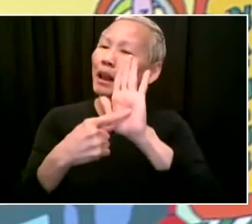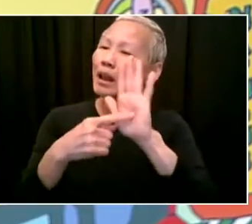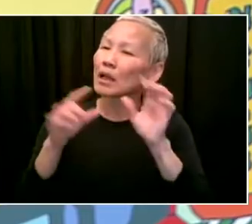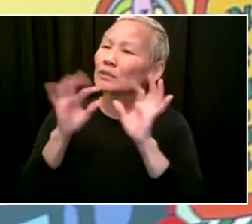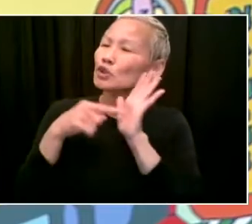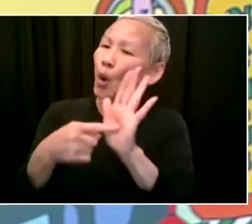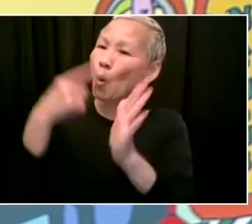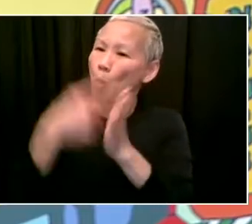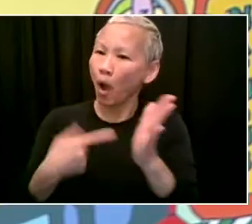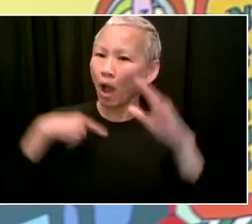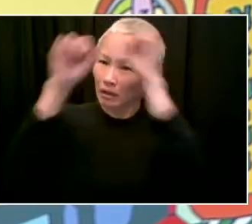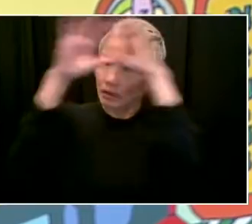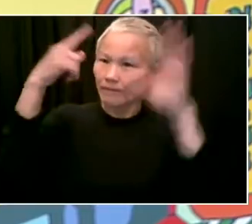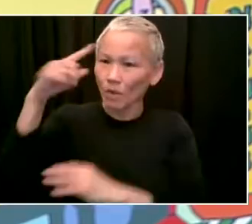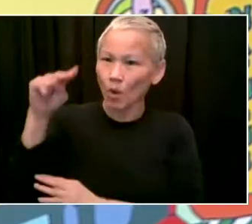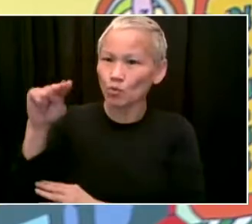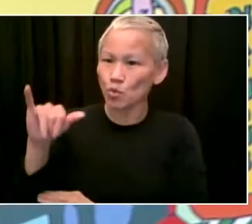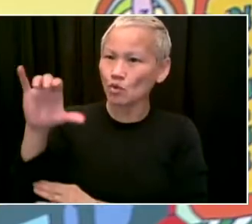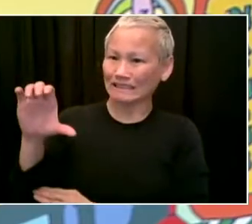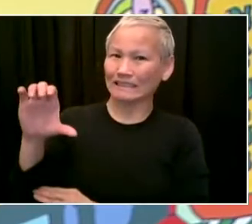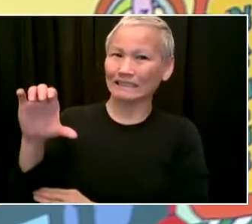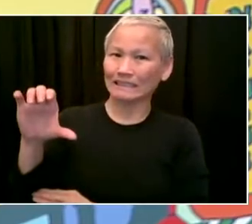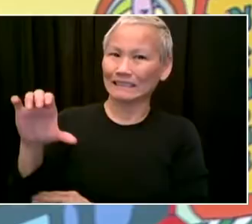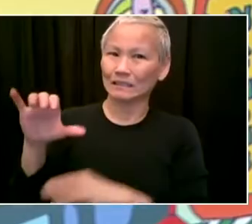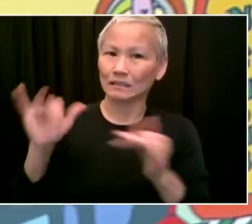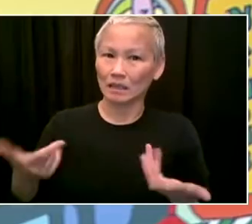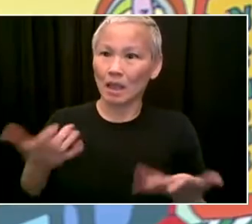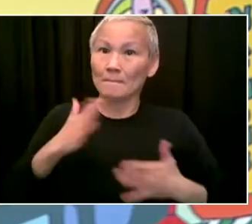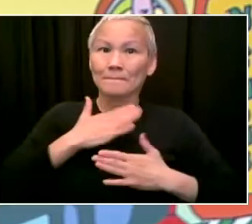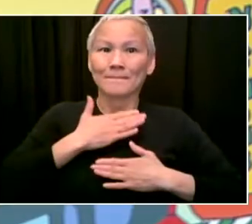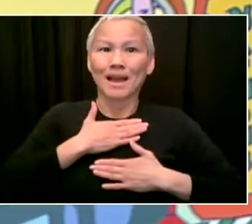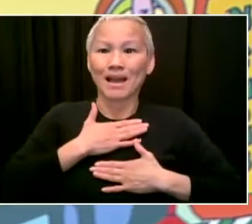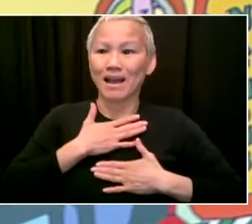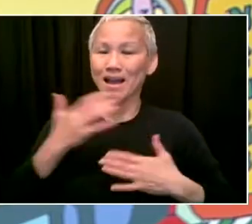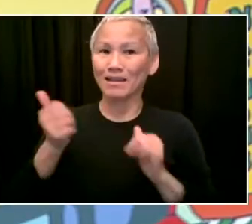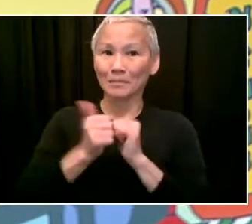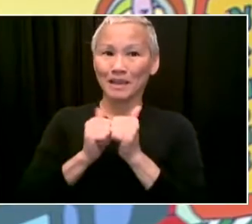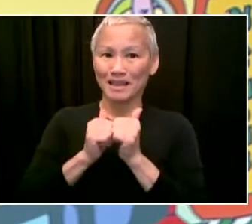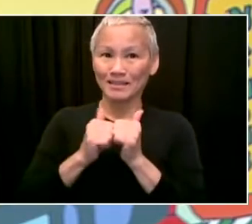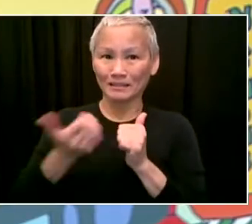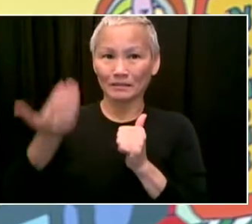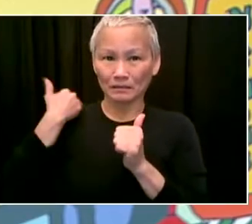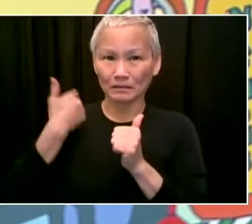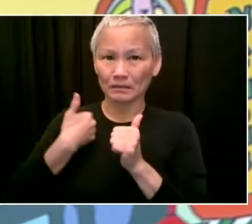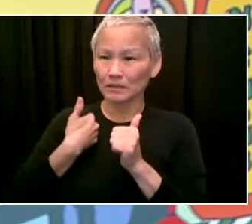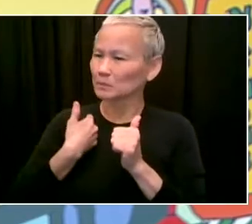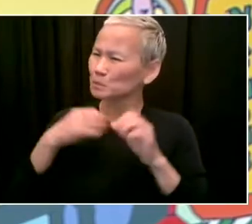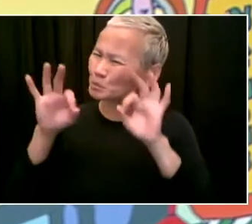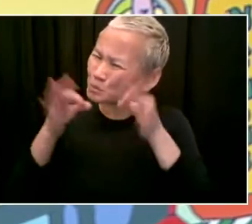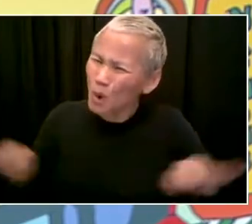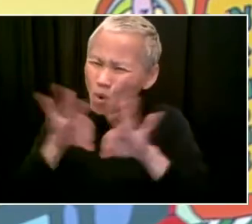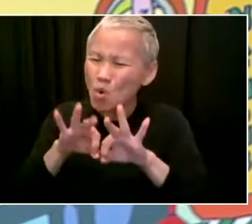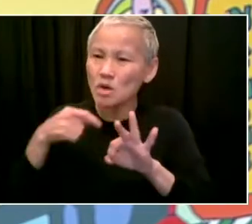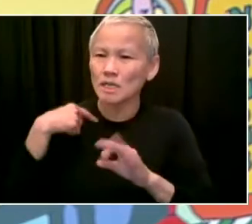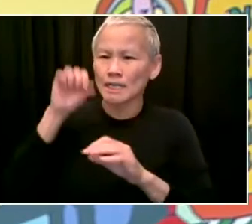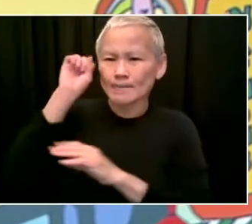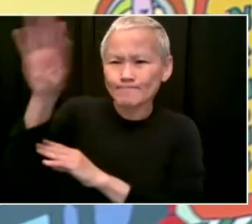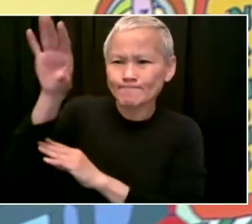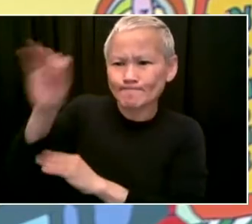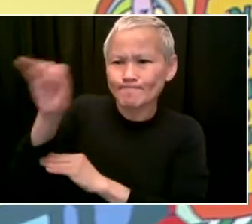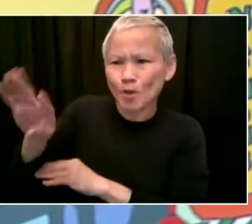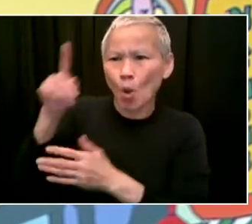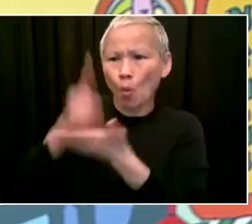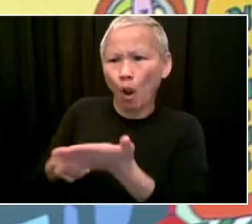core set of ideas. I'm just not hearing that, and I think people are owed that. I think they're owed a